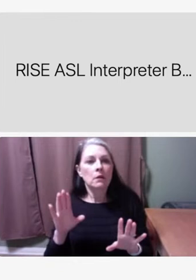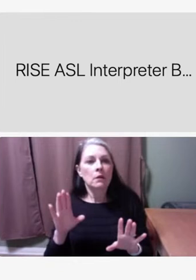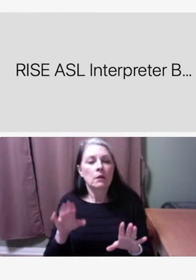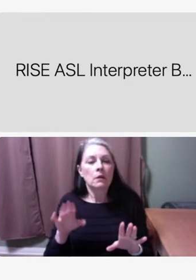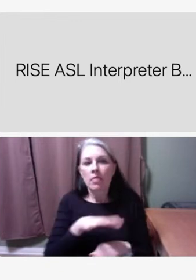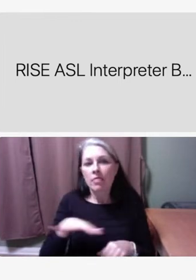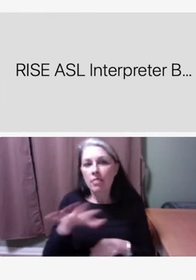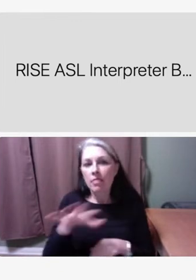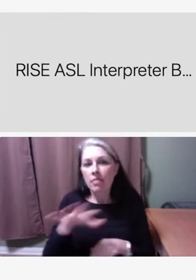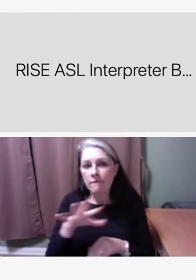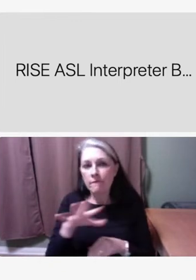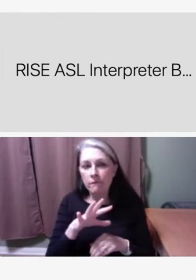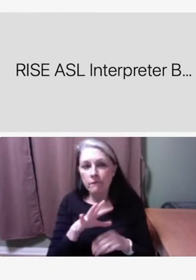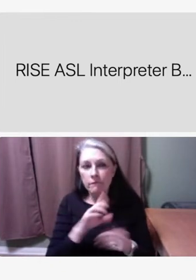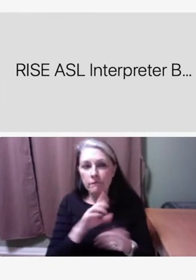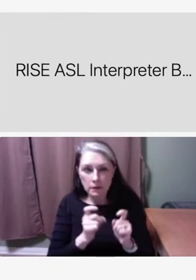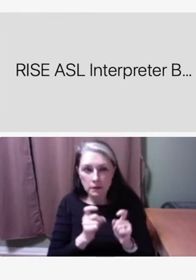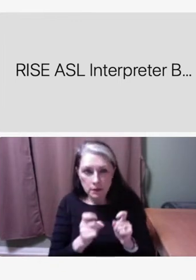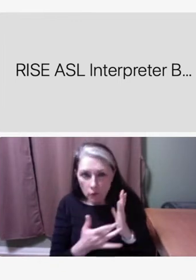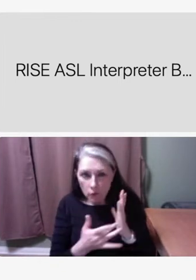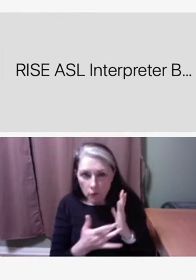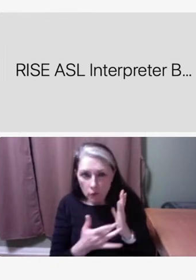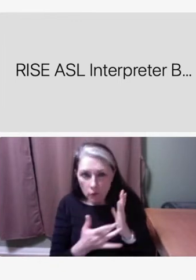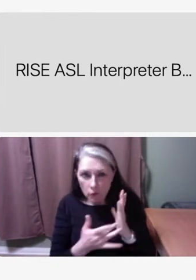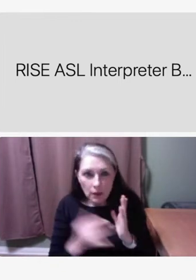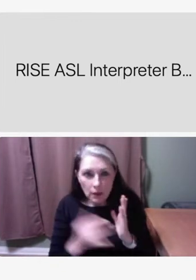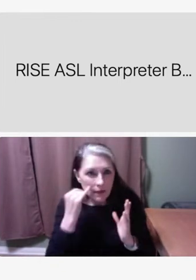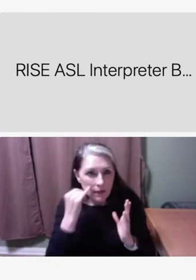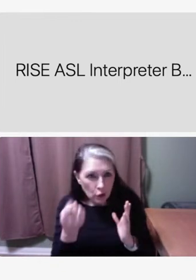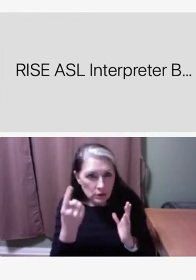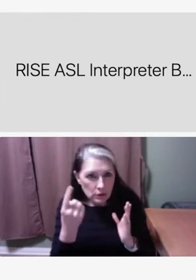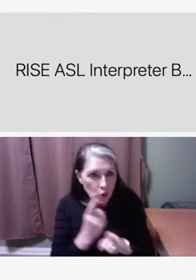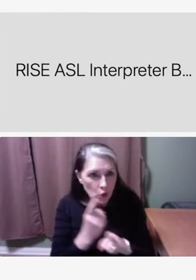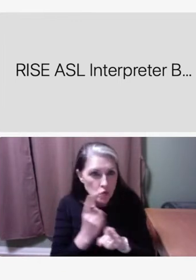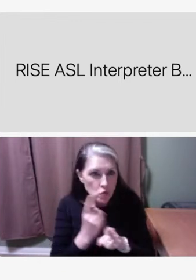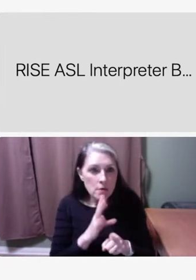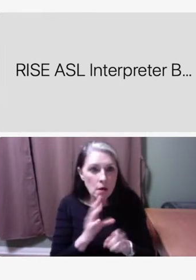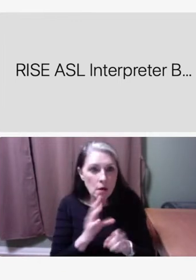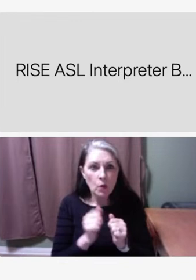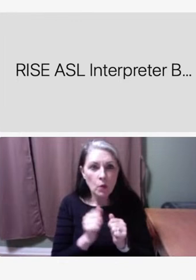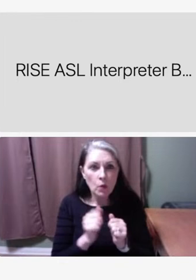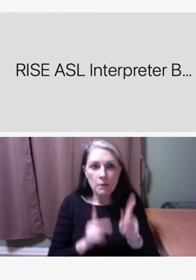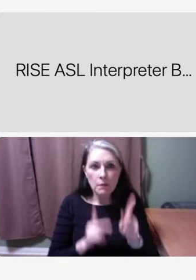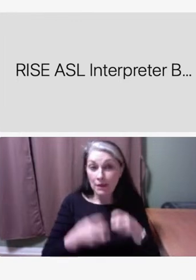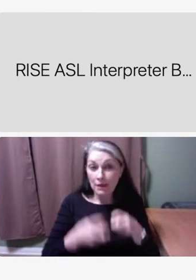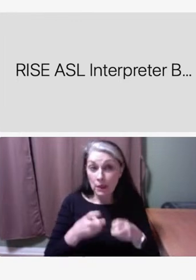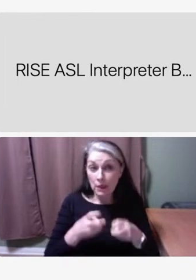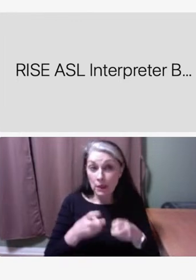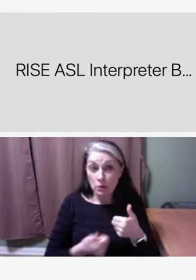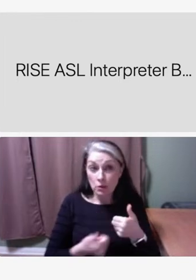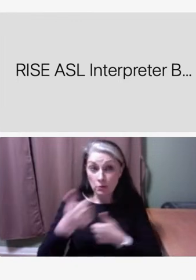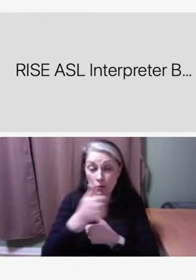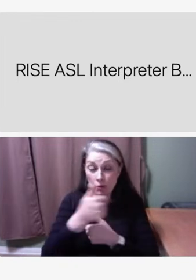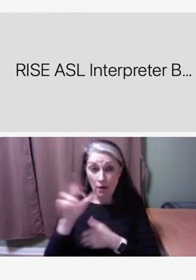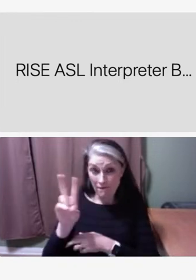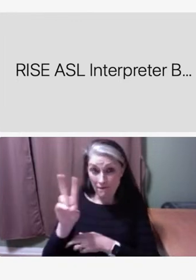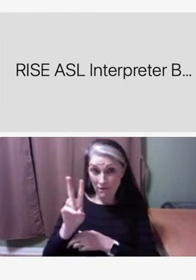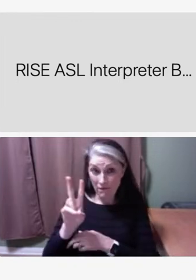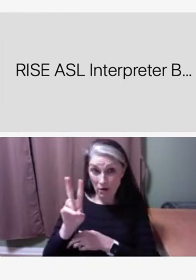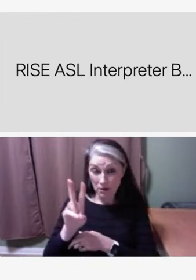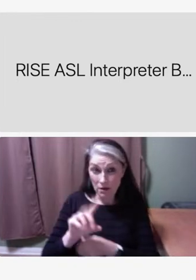technical, if I understand it correctly in talking to some folks, the issue is predominantly, is it along the varsity field first baseline, those balls that are being